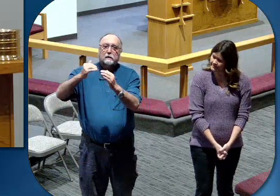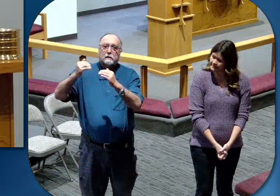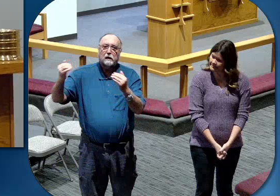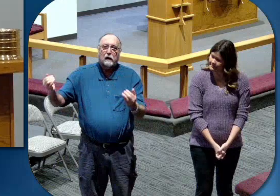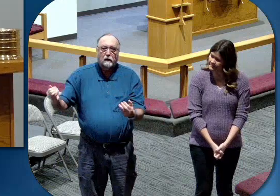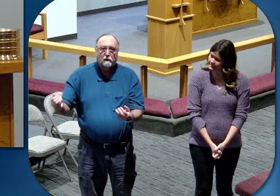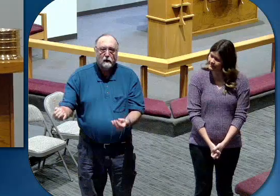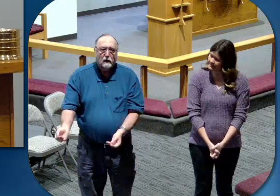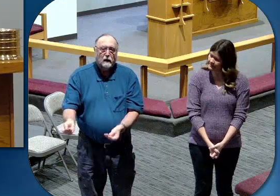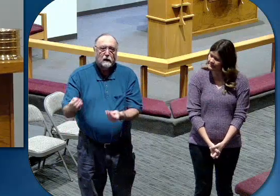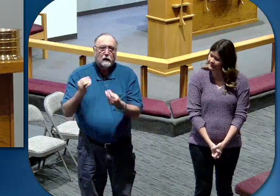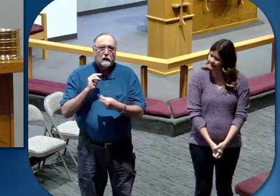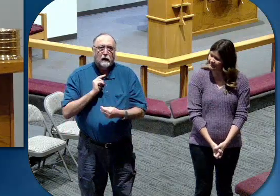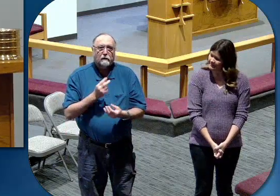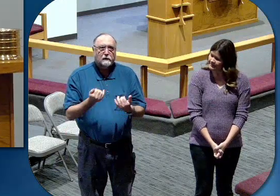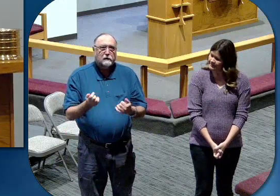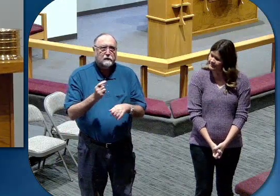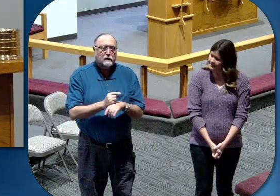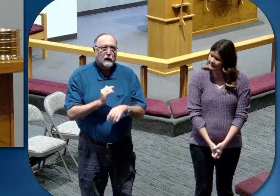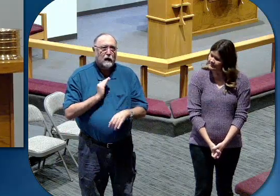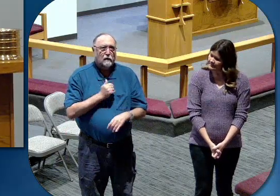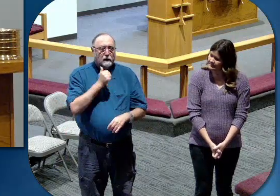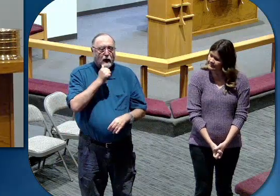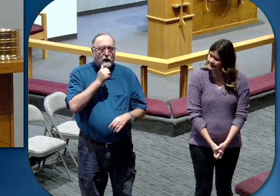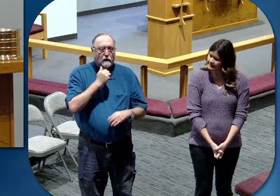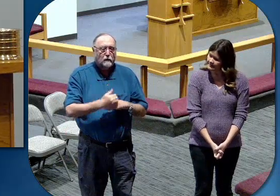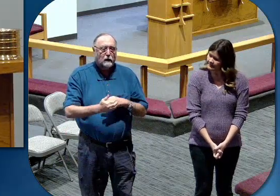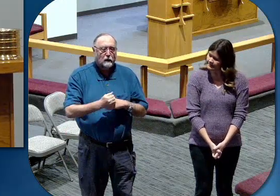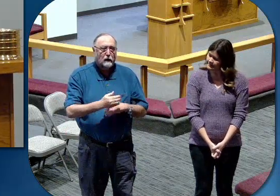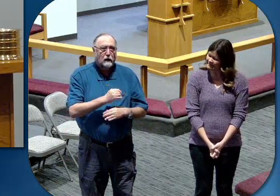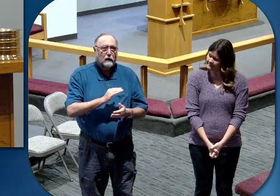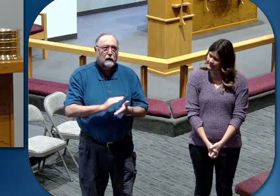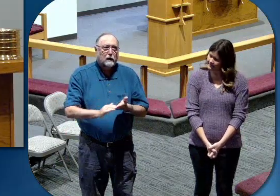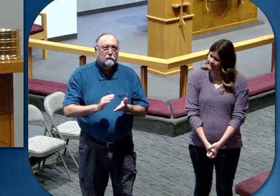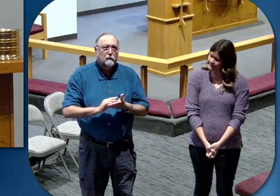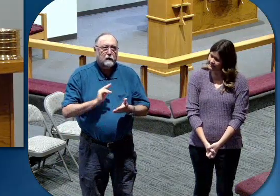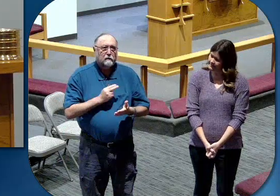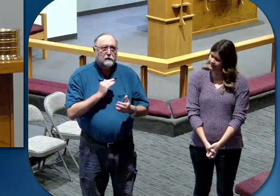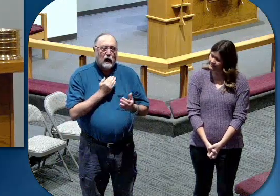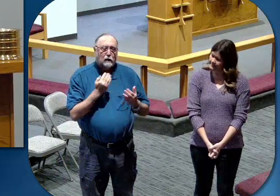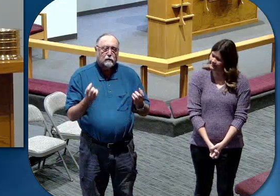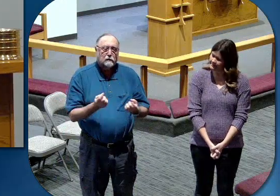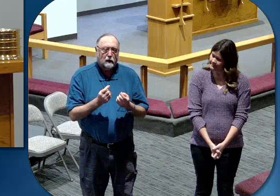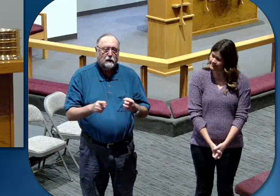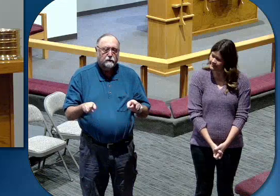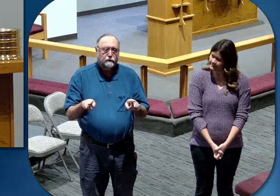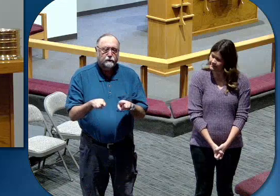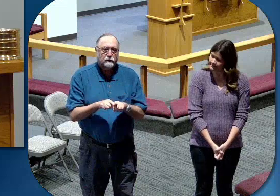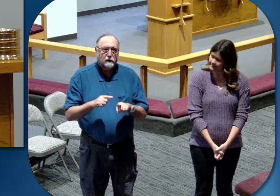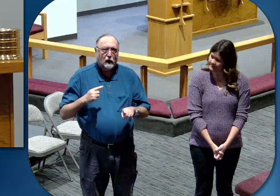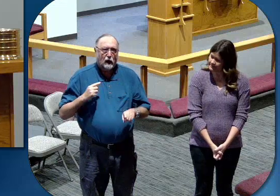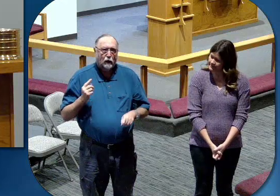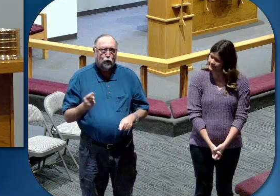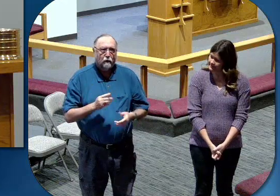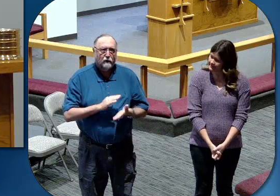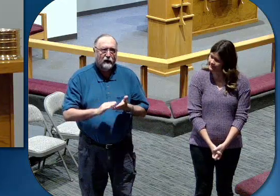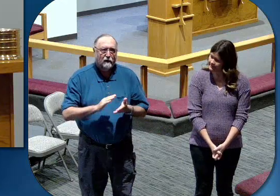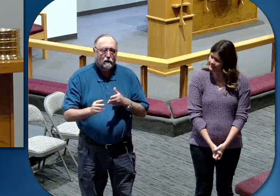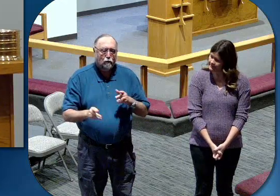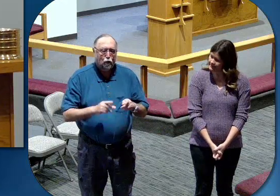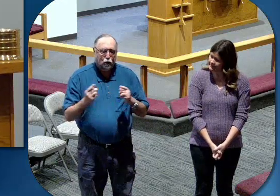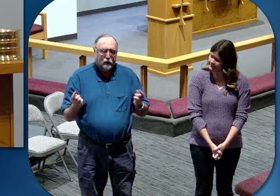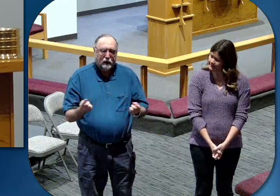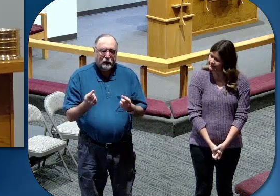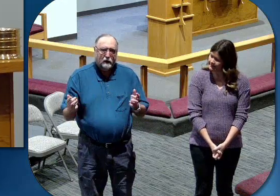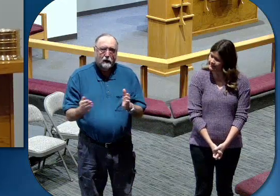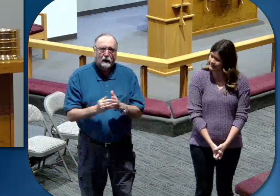as it is in heaven. Give us this day our daily bread, and forgive us our trespasses, as we forgive those